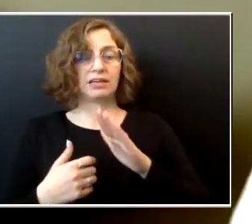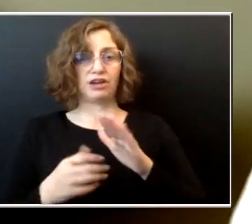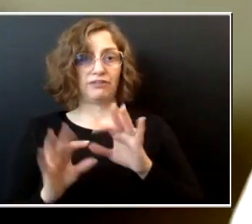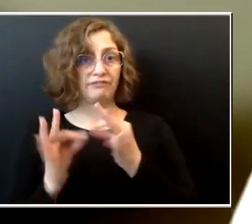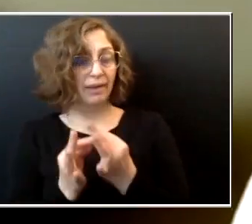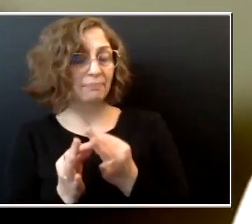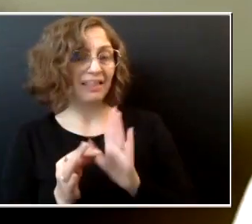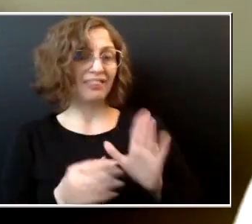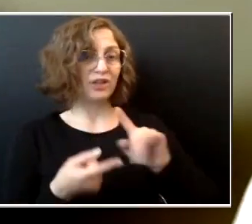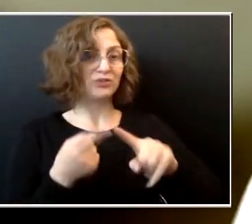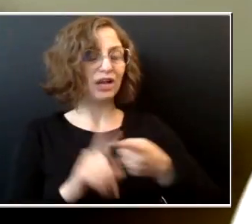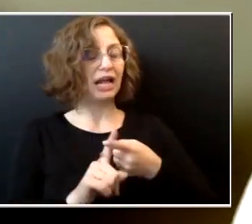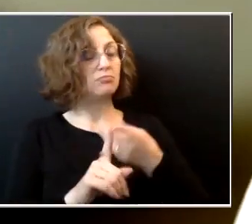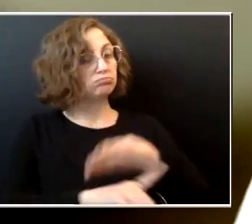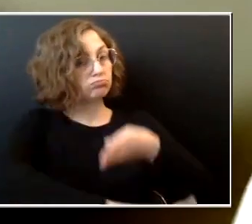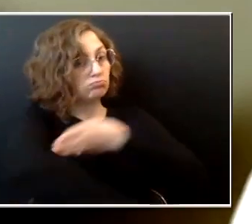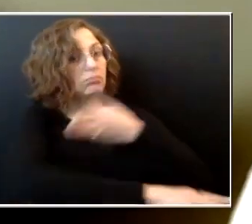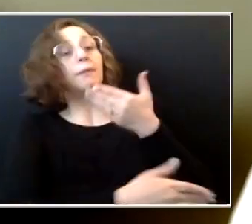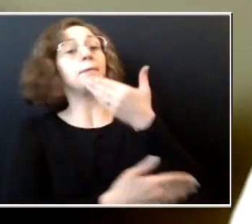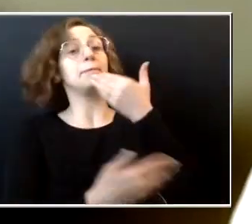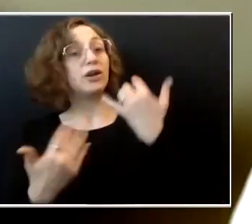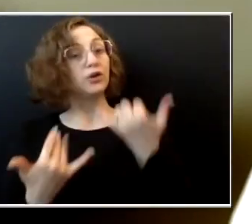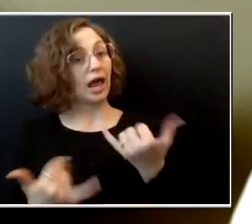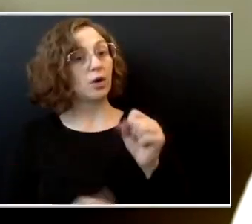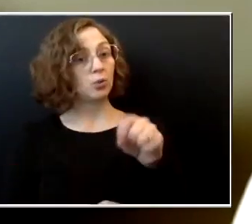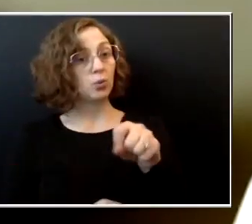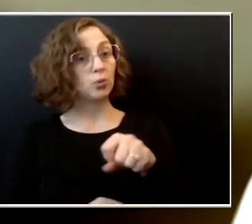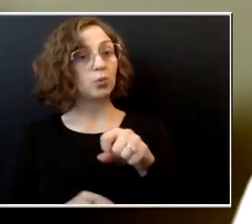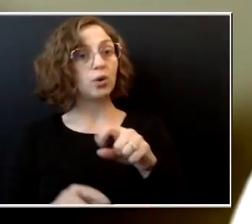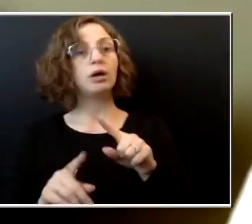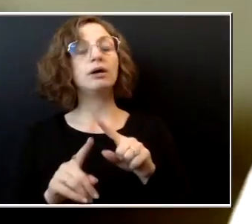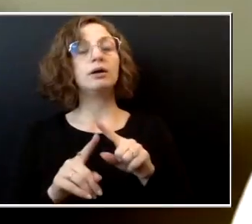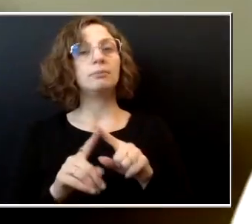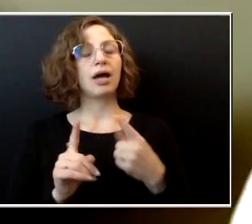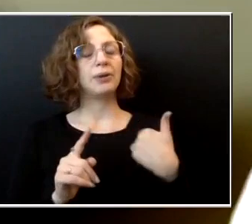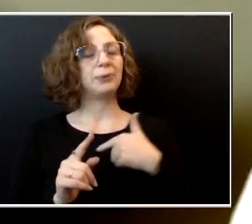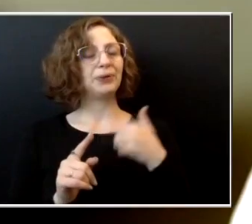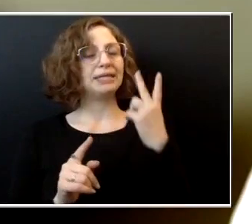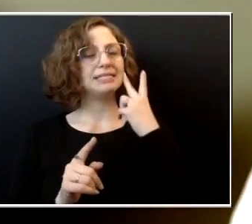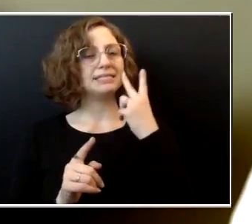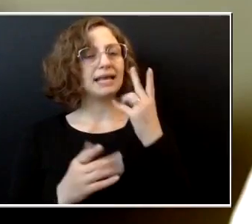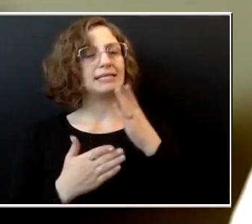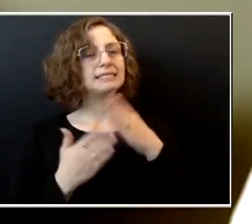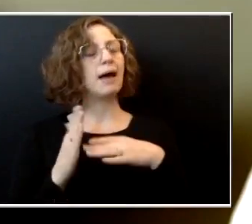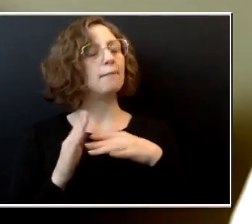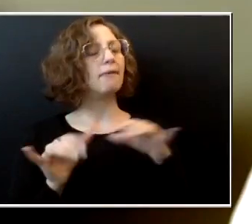much better now, but I think we're seeing some of the same issues that initially were